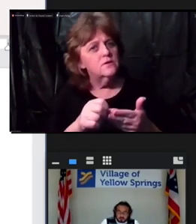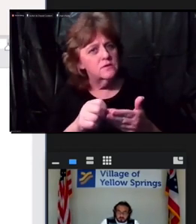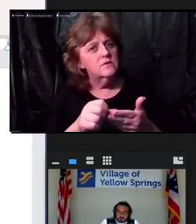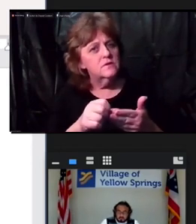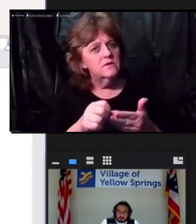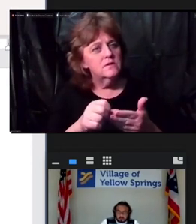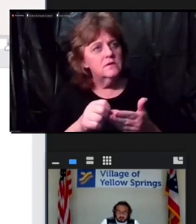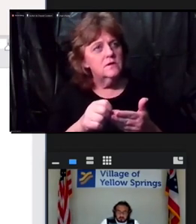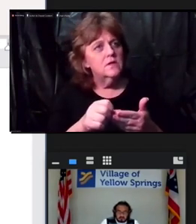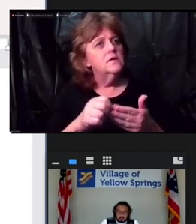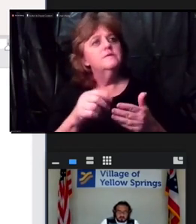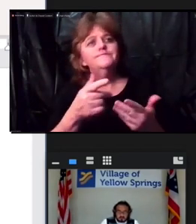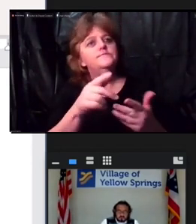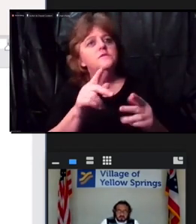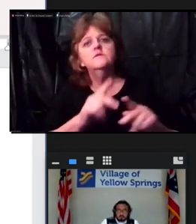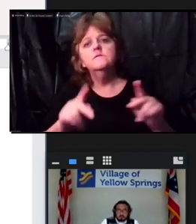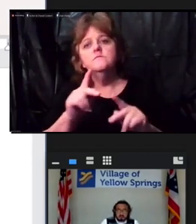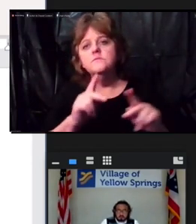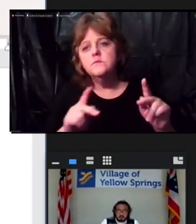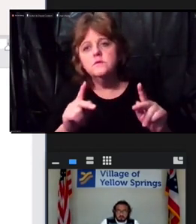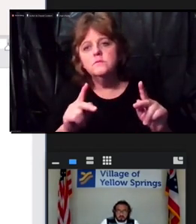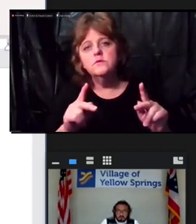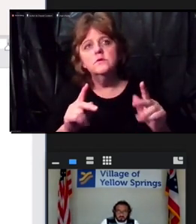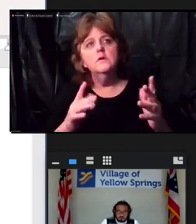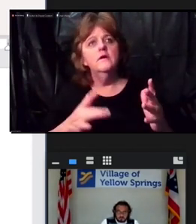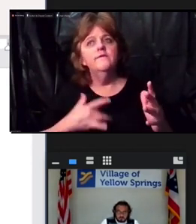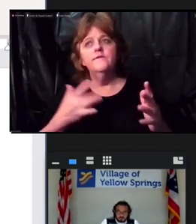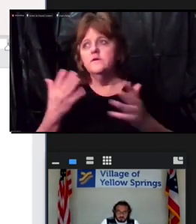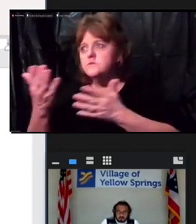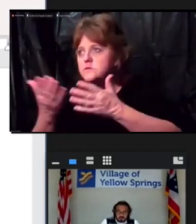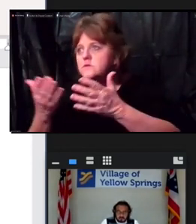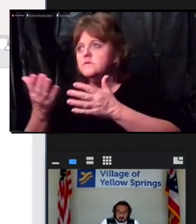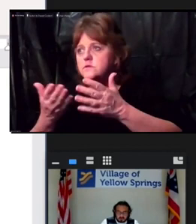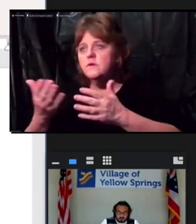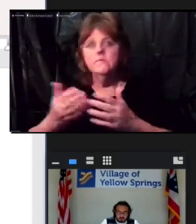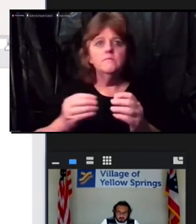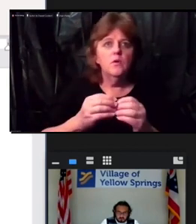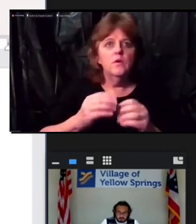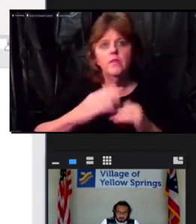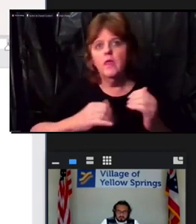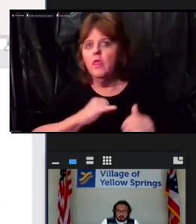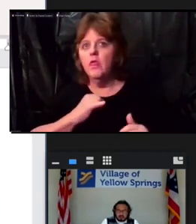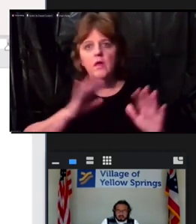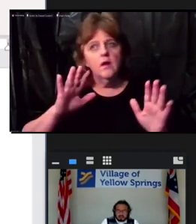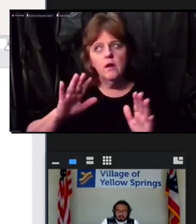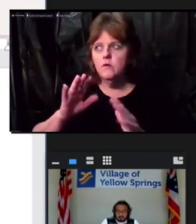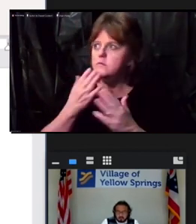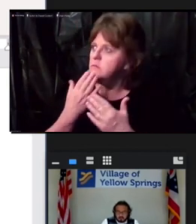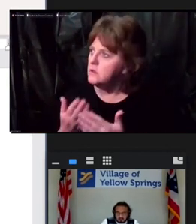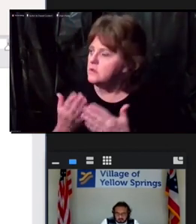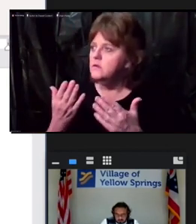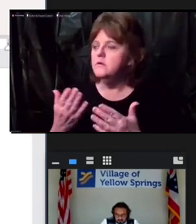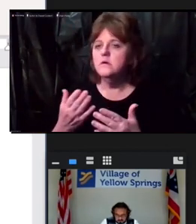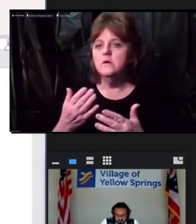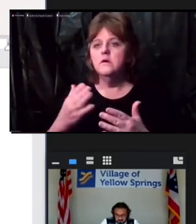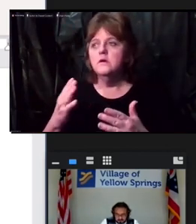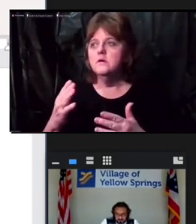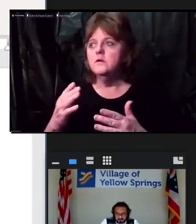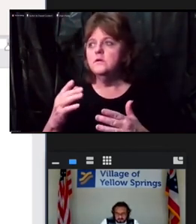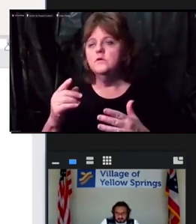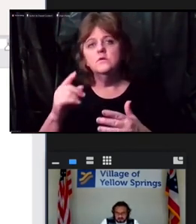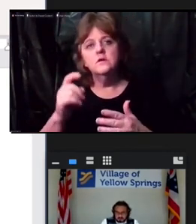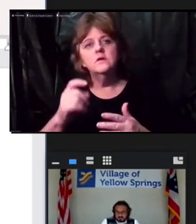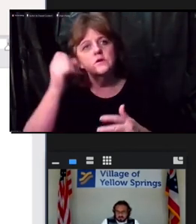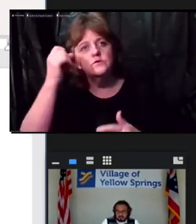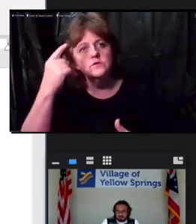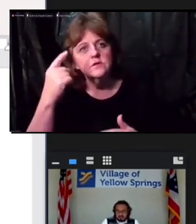These folks are people putting service above self, and they serve to be thanked and honored. We need to recognize that privilege so that many